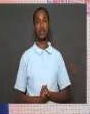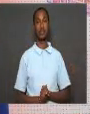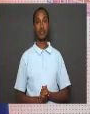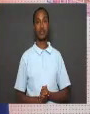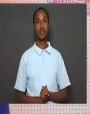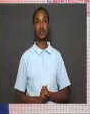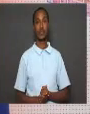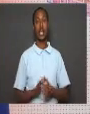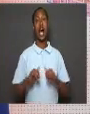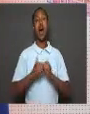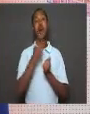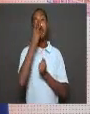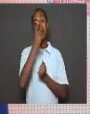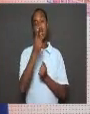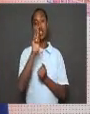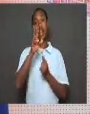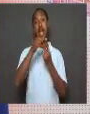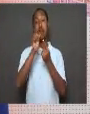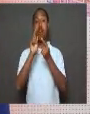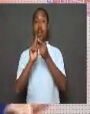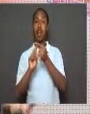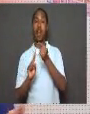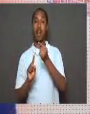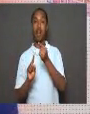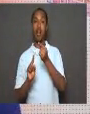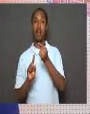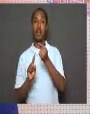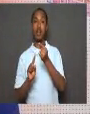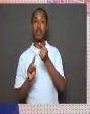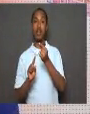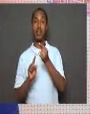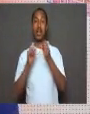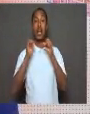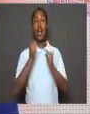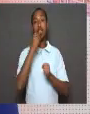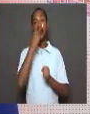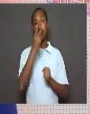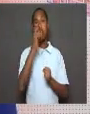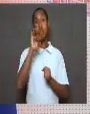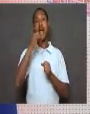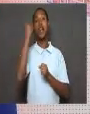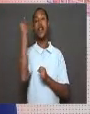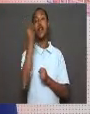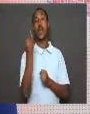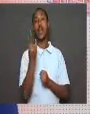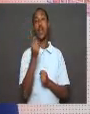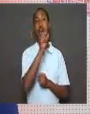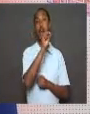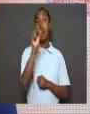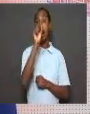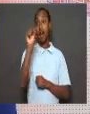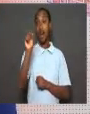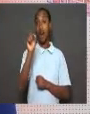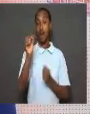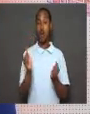How do we represent dipoles? They can be shown by drawing an arrow with